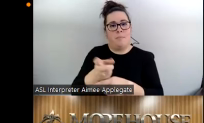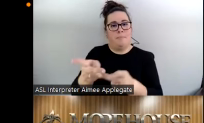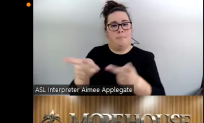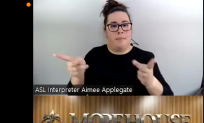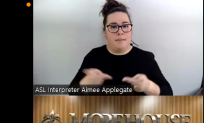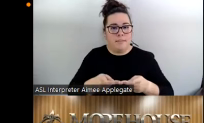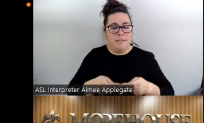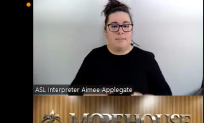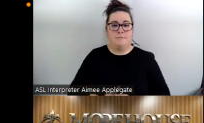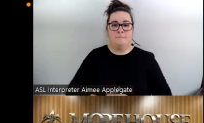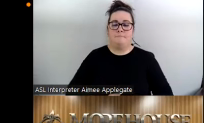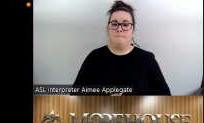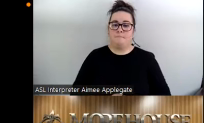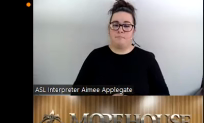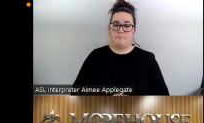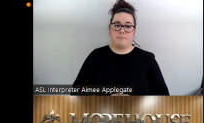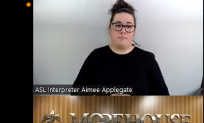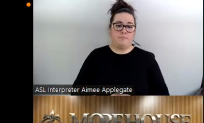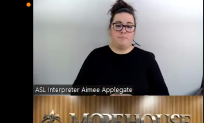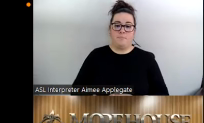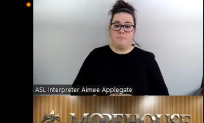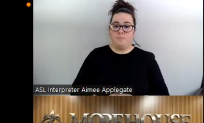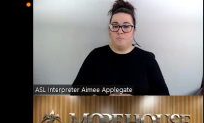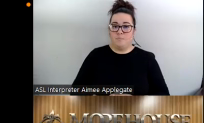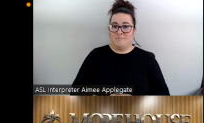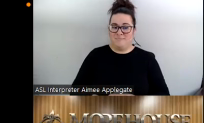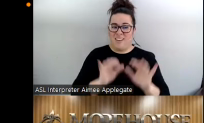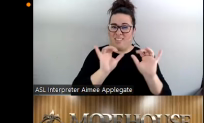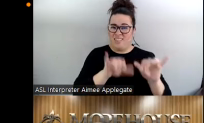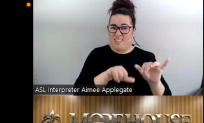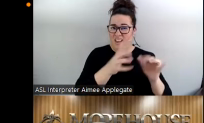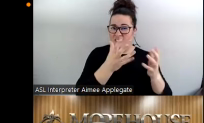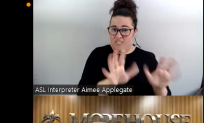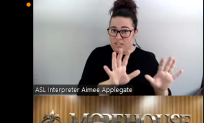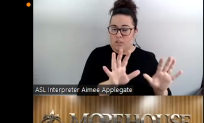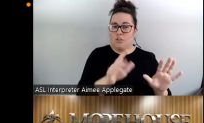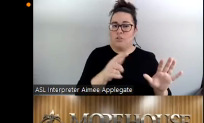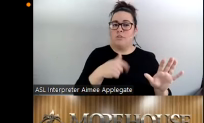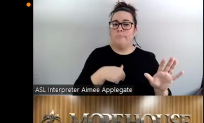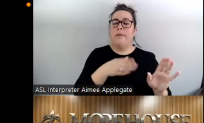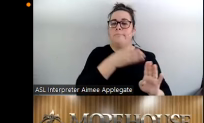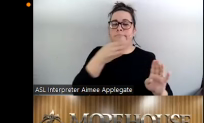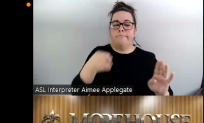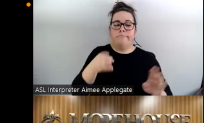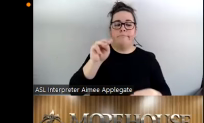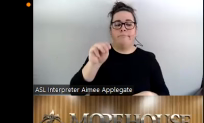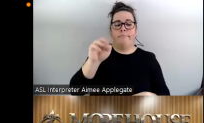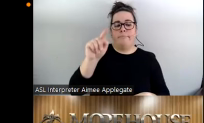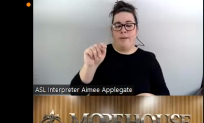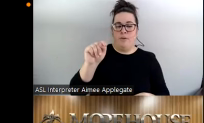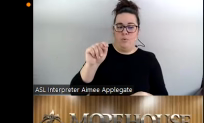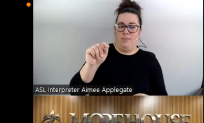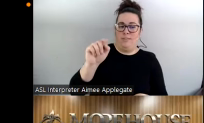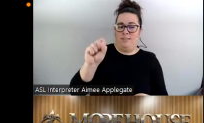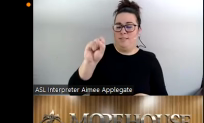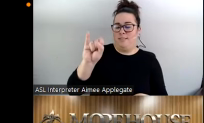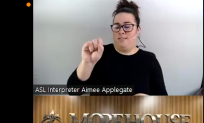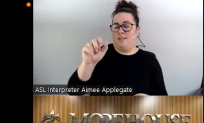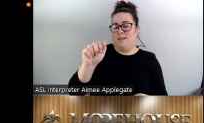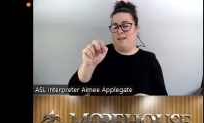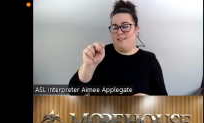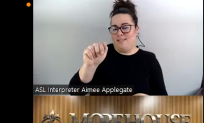After I did that, I took actually the same platform to a second postdoc at Mount Sinai, and we adapted it for patient education around